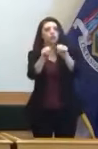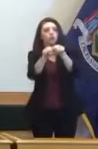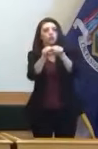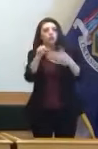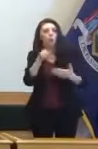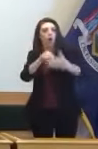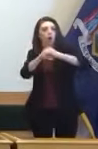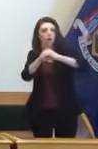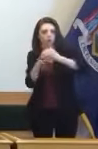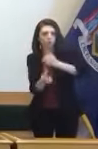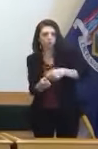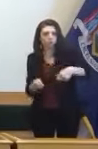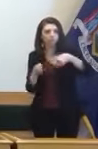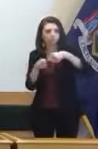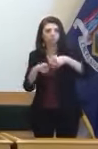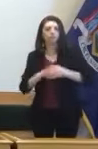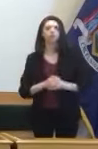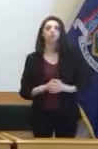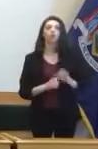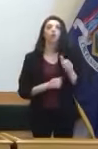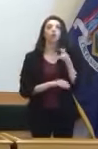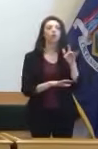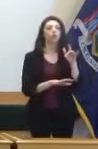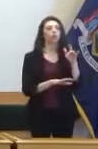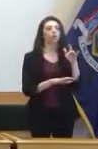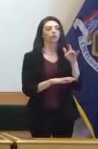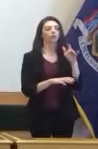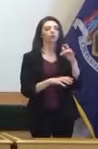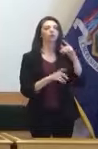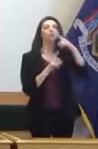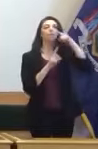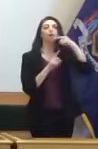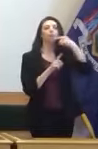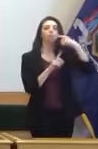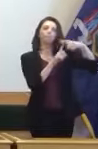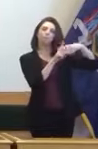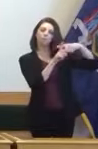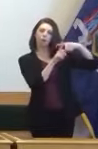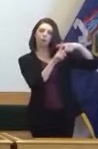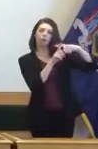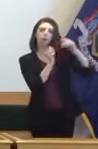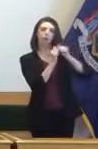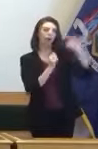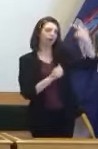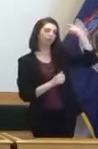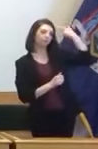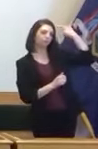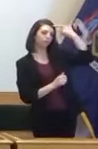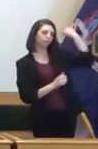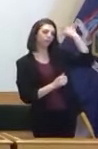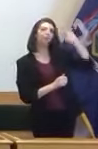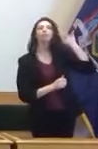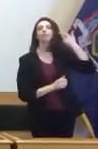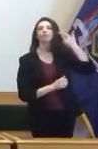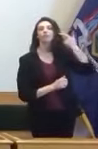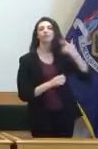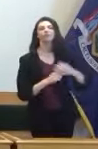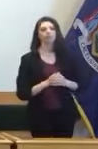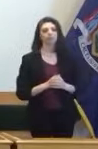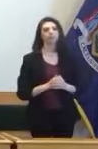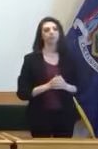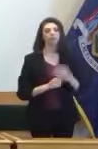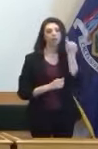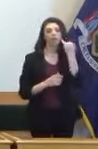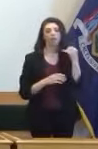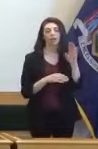covers. Also, touchless thermometers and thermometers with their probe covers. If businesses